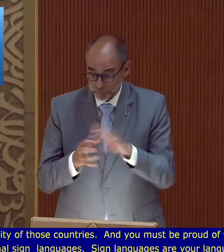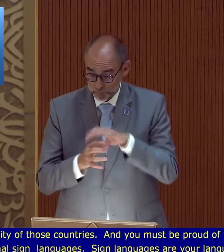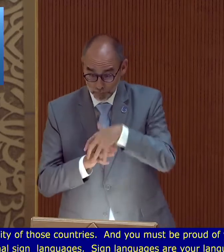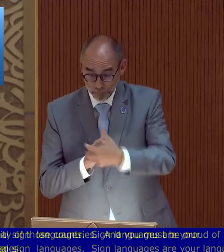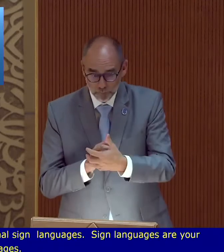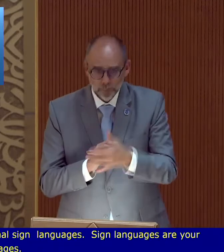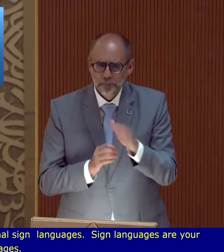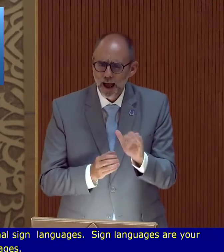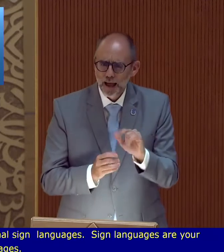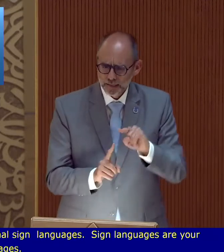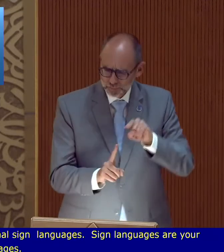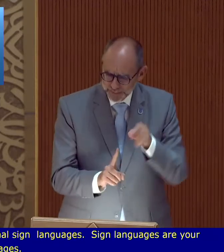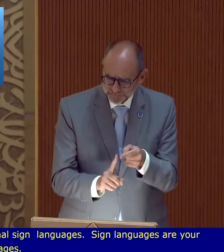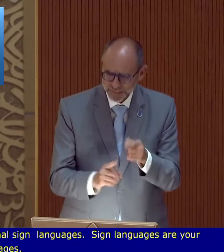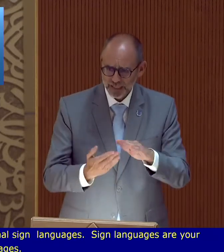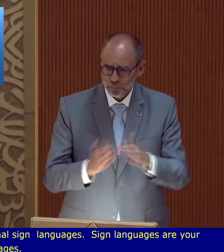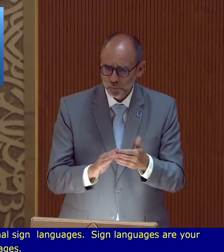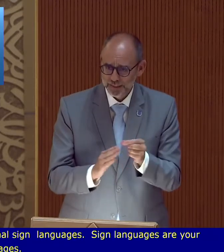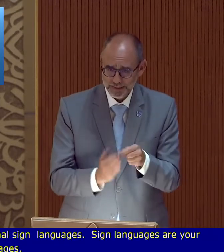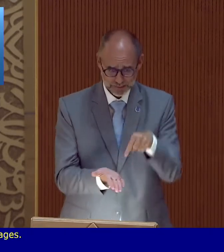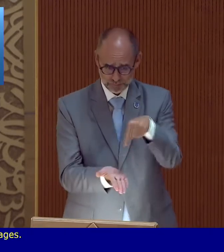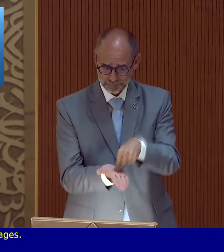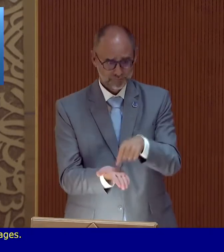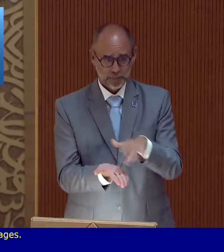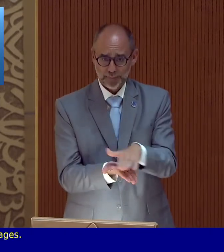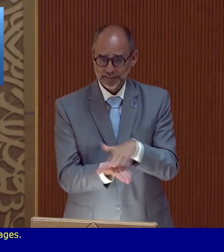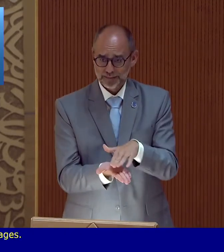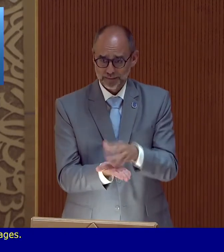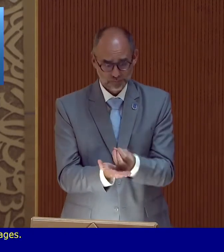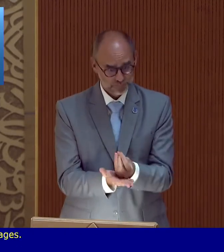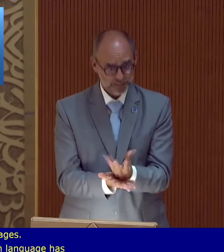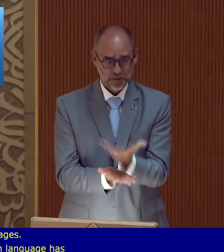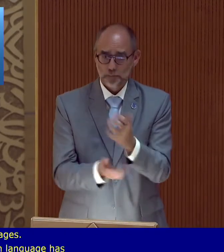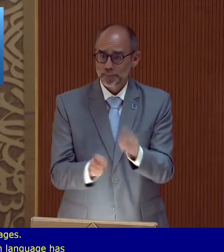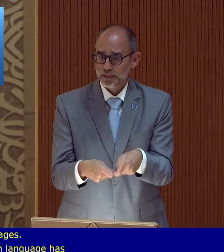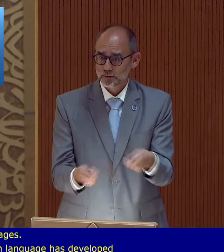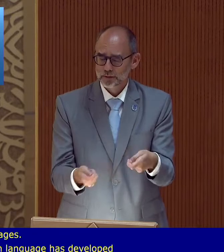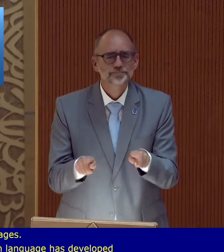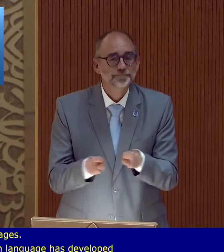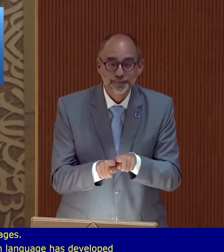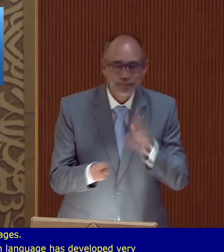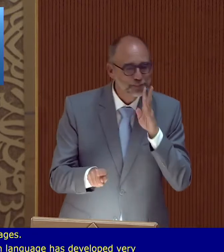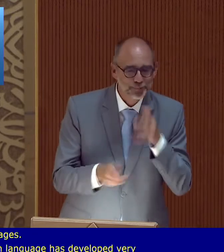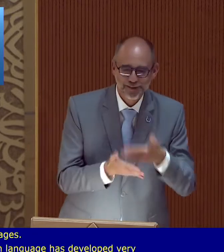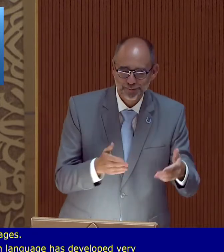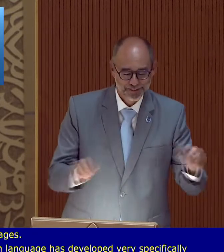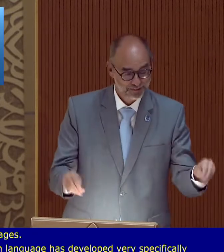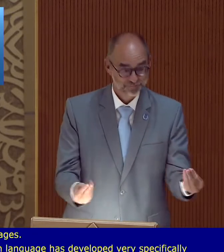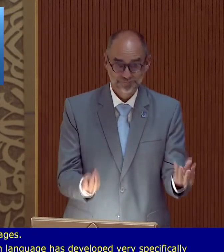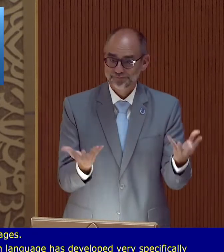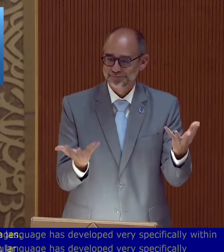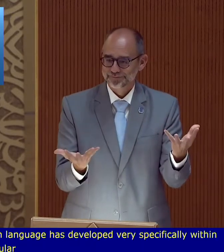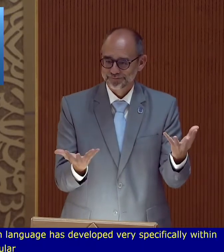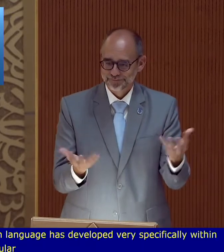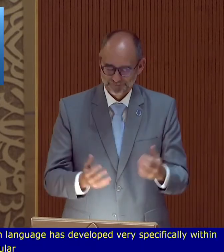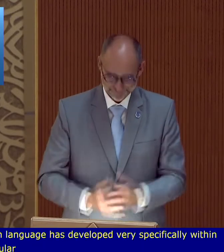Sign language has developed very specifically within particular communities, naturally, in the same way that